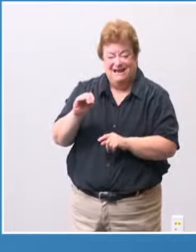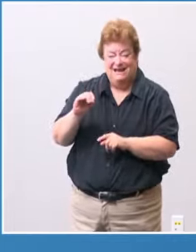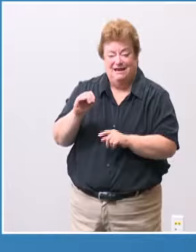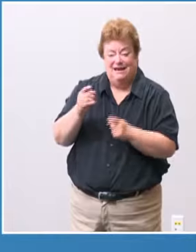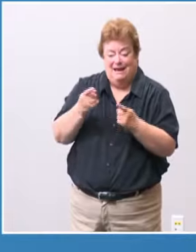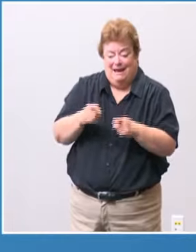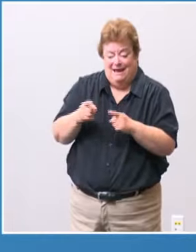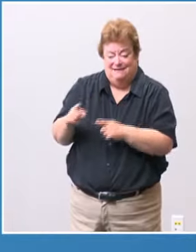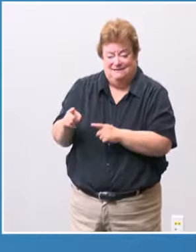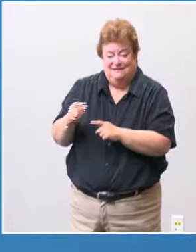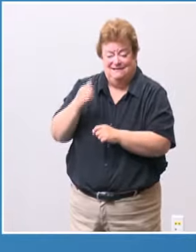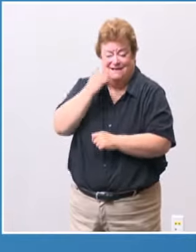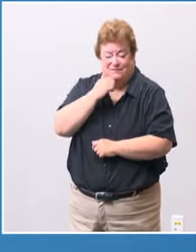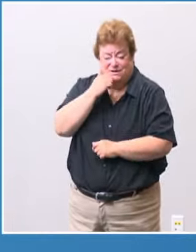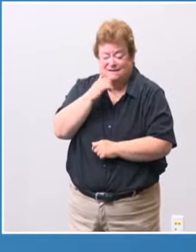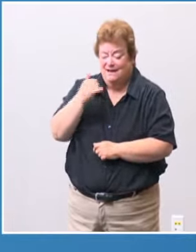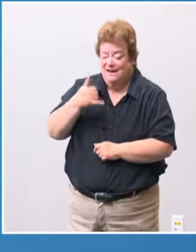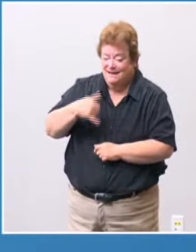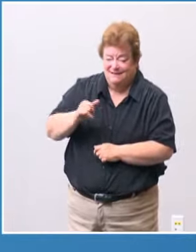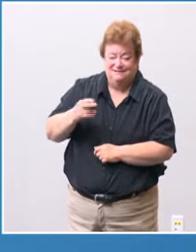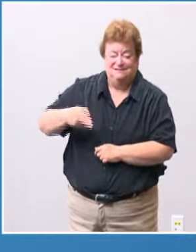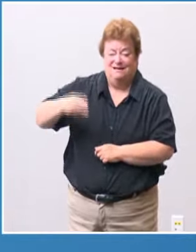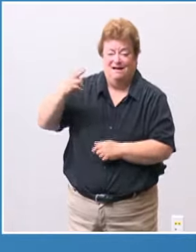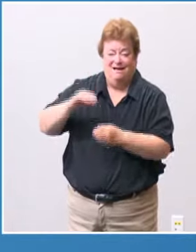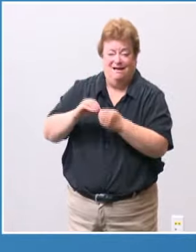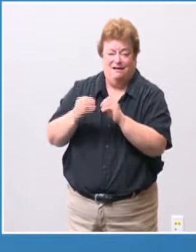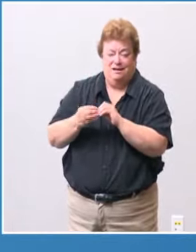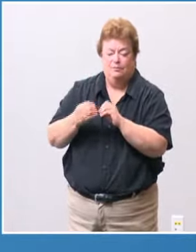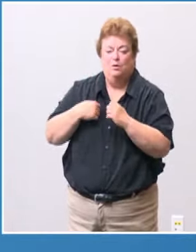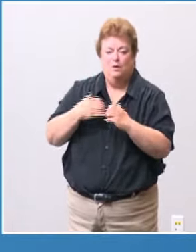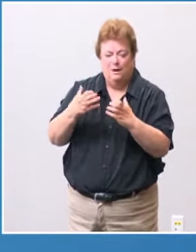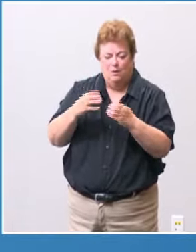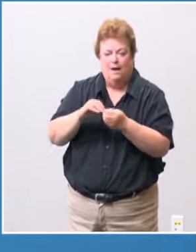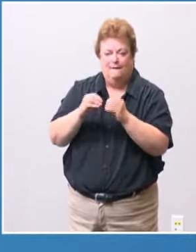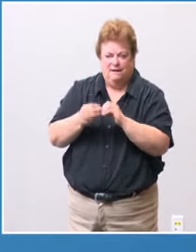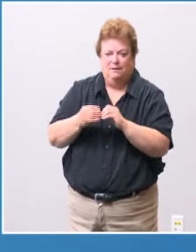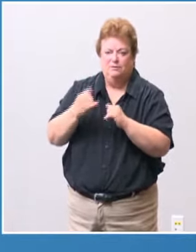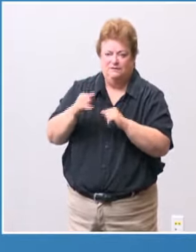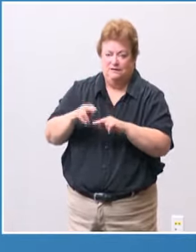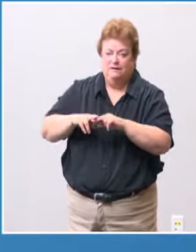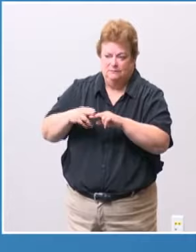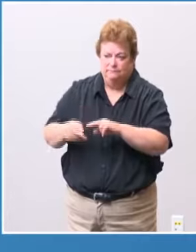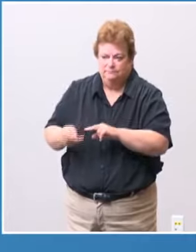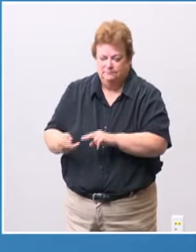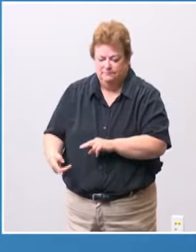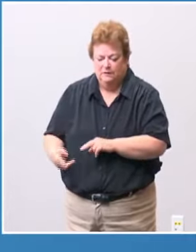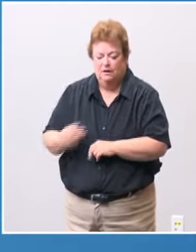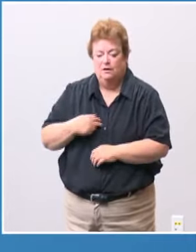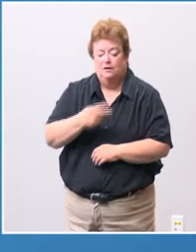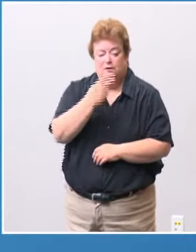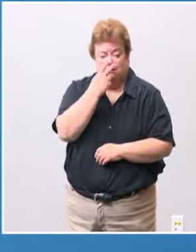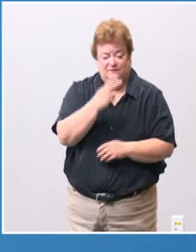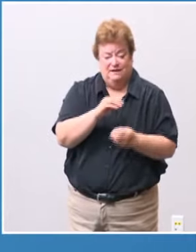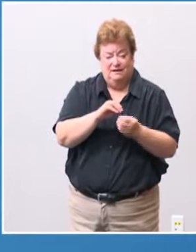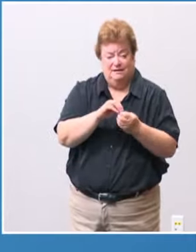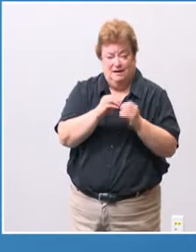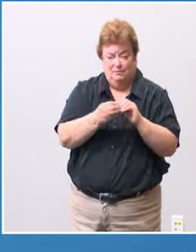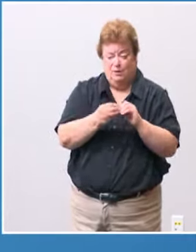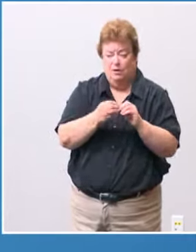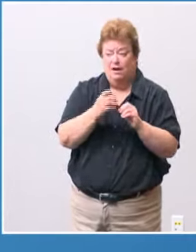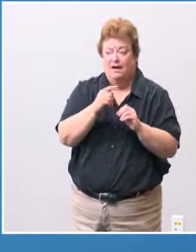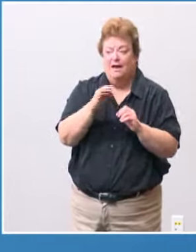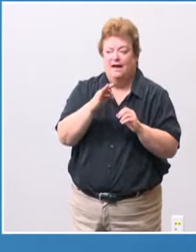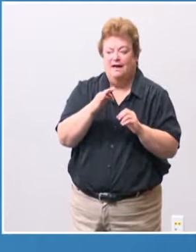too high. We want case numbers to keep coming down. We've also seen a drop in the number of Lancaster